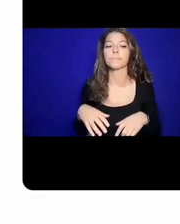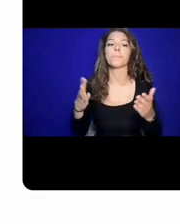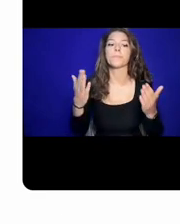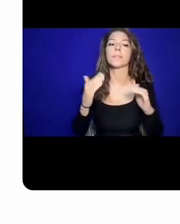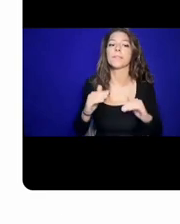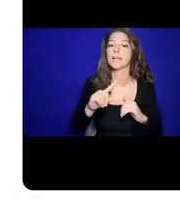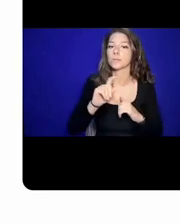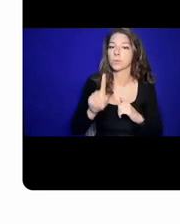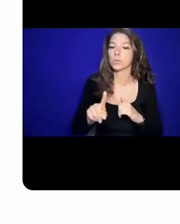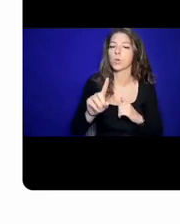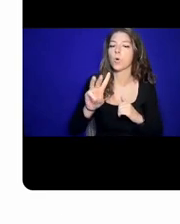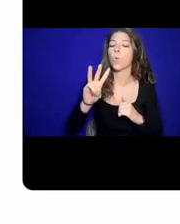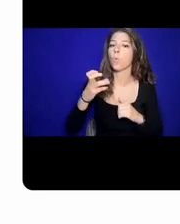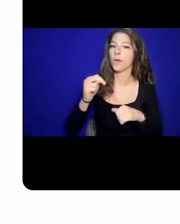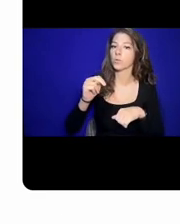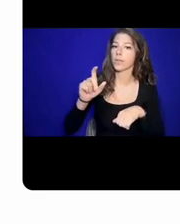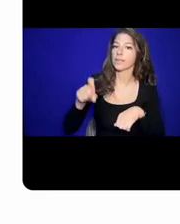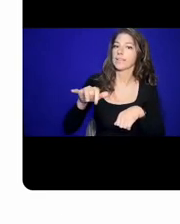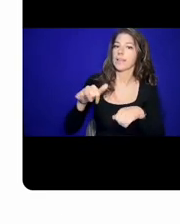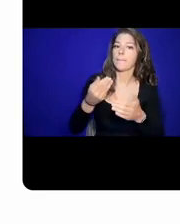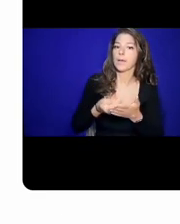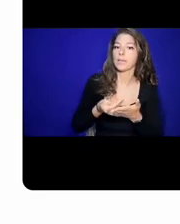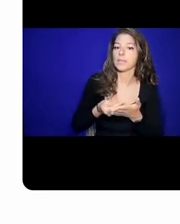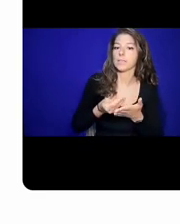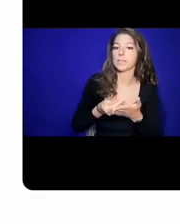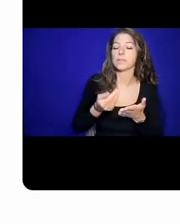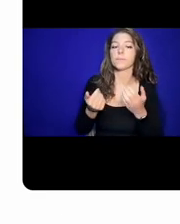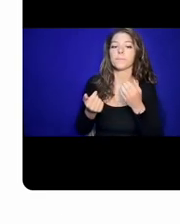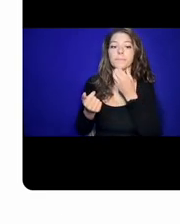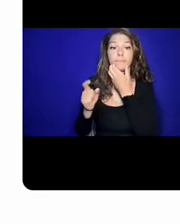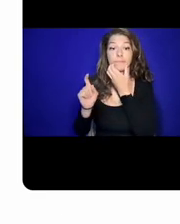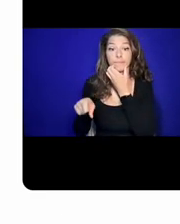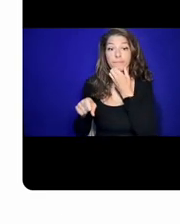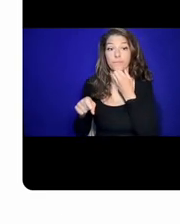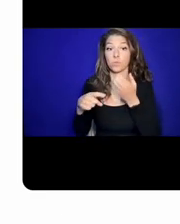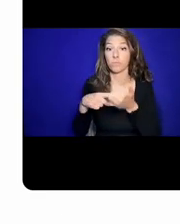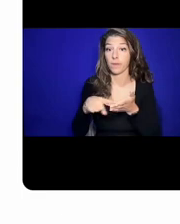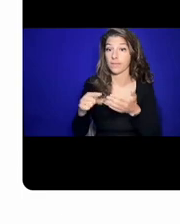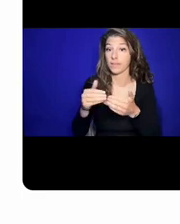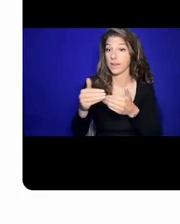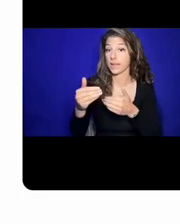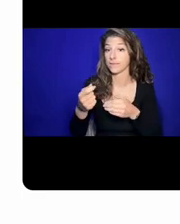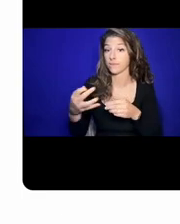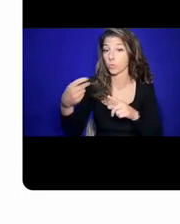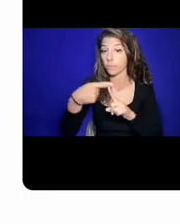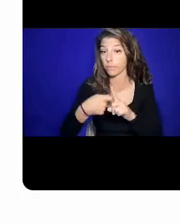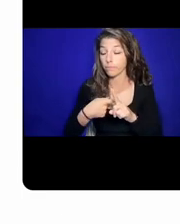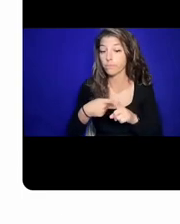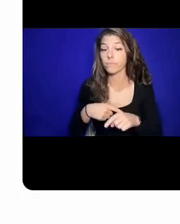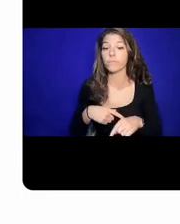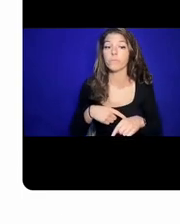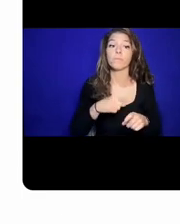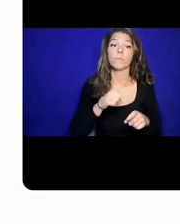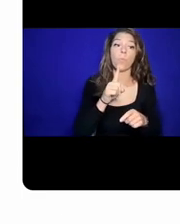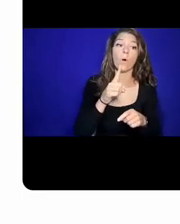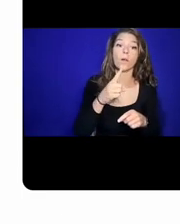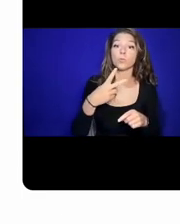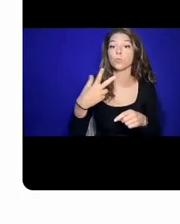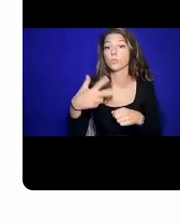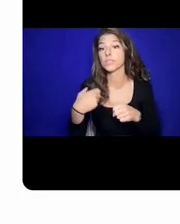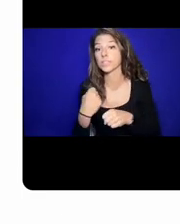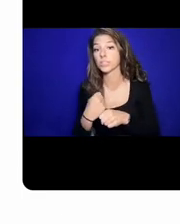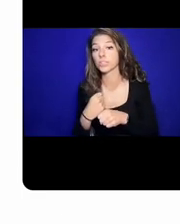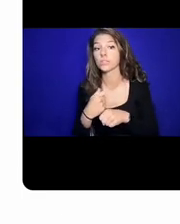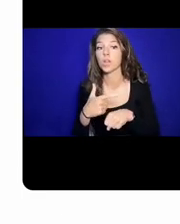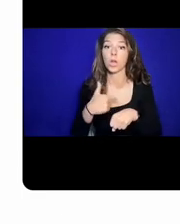question is, when will they need the money, right? So do they need to pay it in the next several months? Is it 1 to 3 years, or is